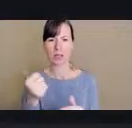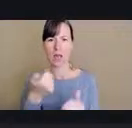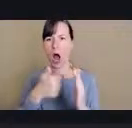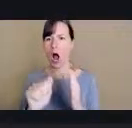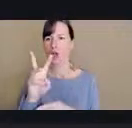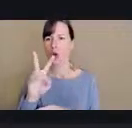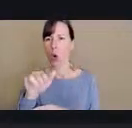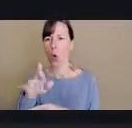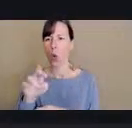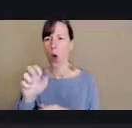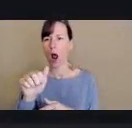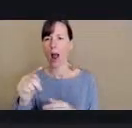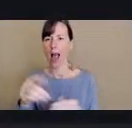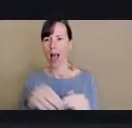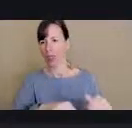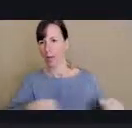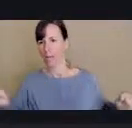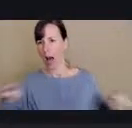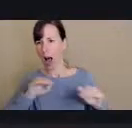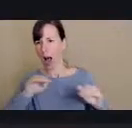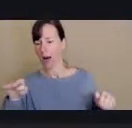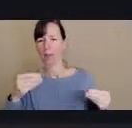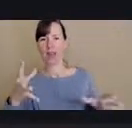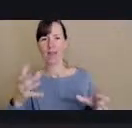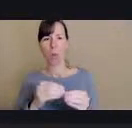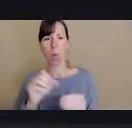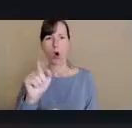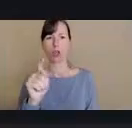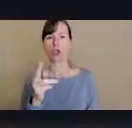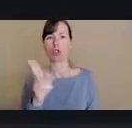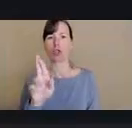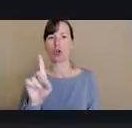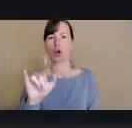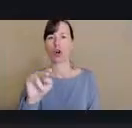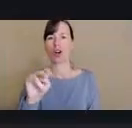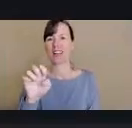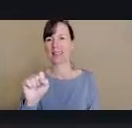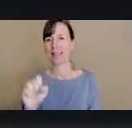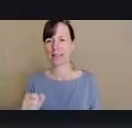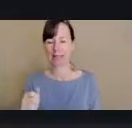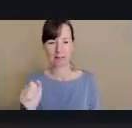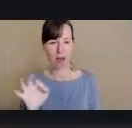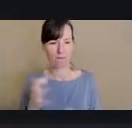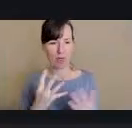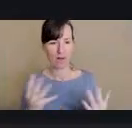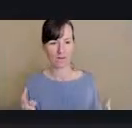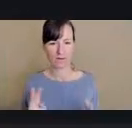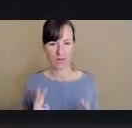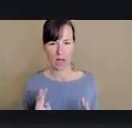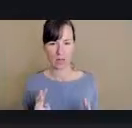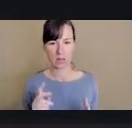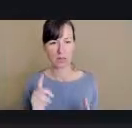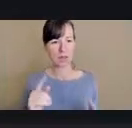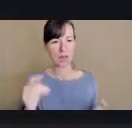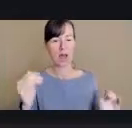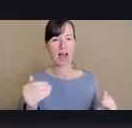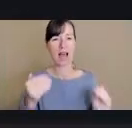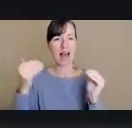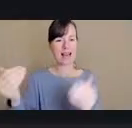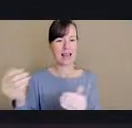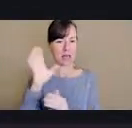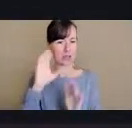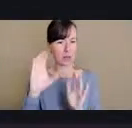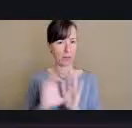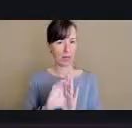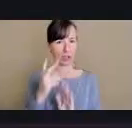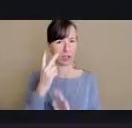fencing. If we go to the next picture, you'll see a gate, and that gate is more of a residential gate,